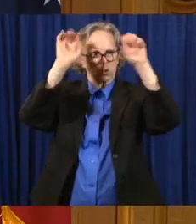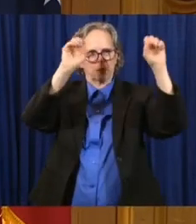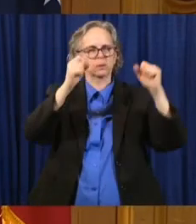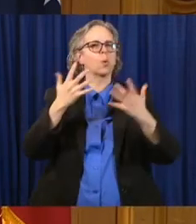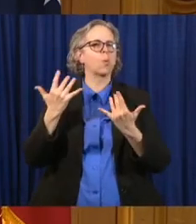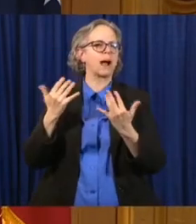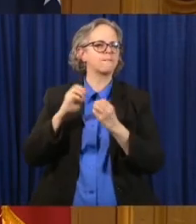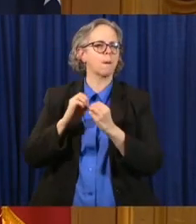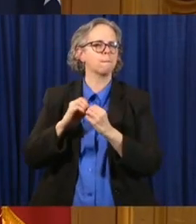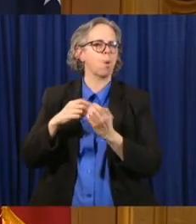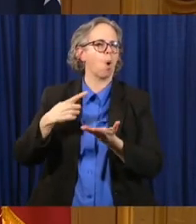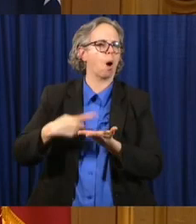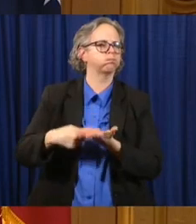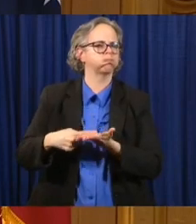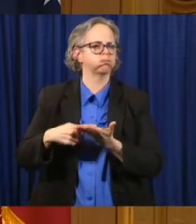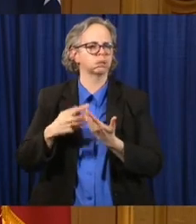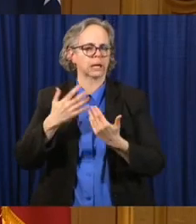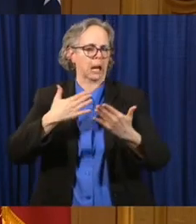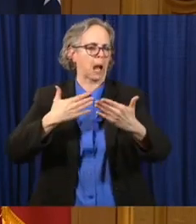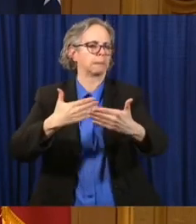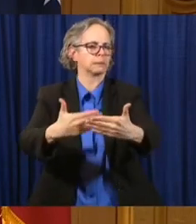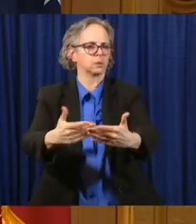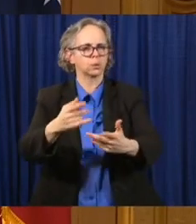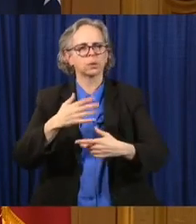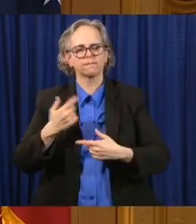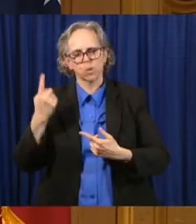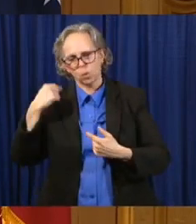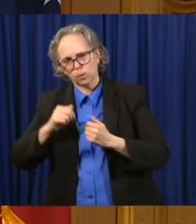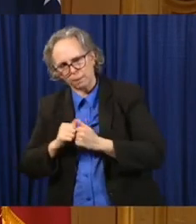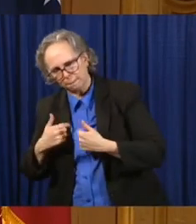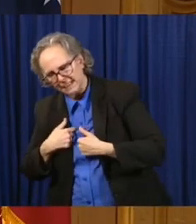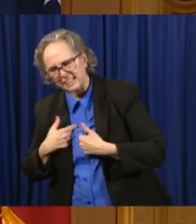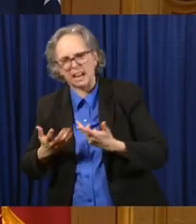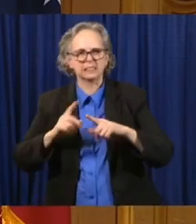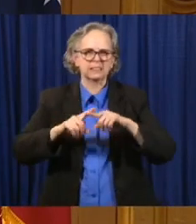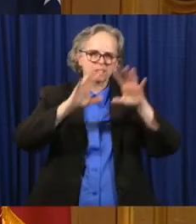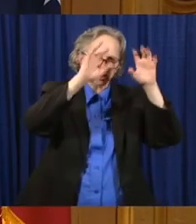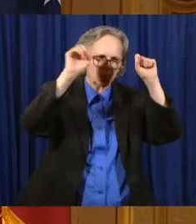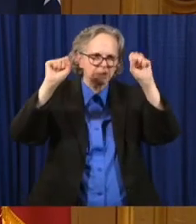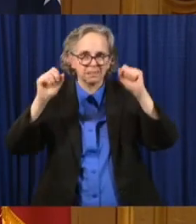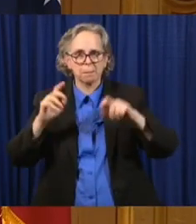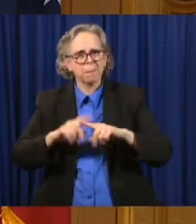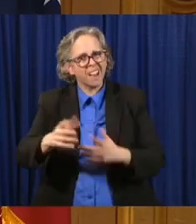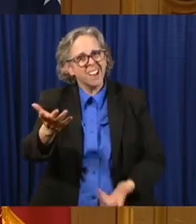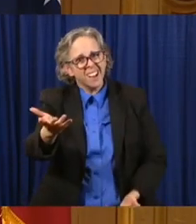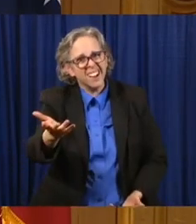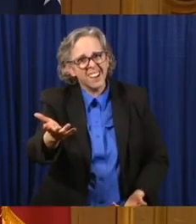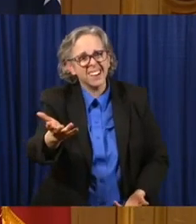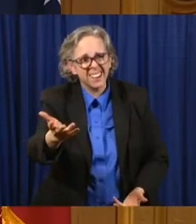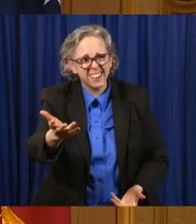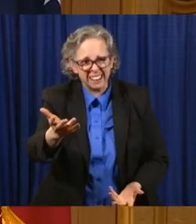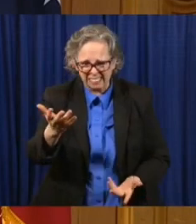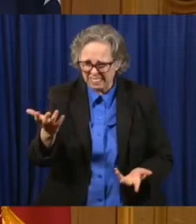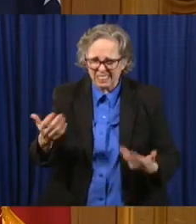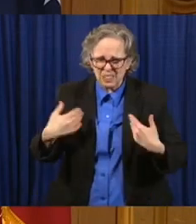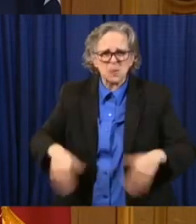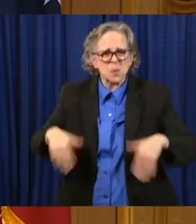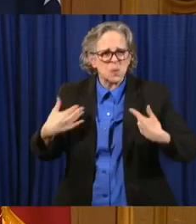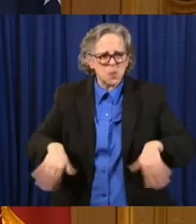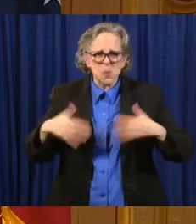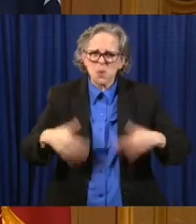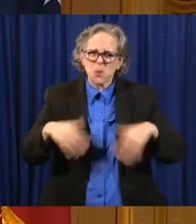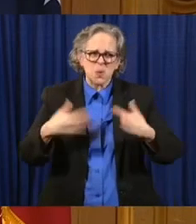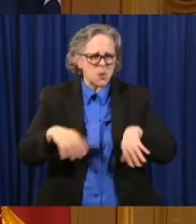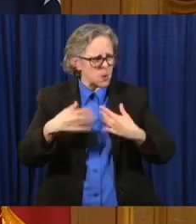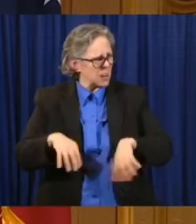with me and superintendents. So these are the different, you look at the different segments of the community as we move forward